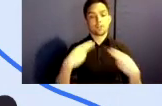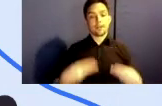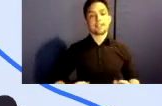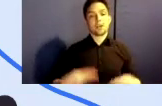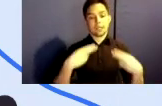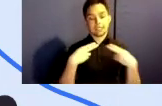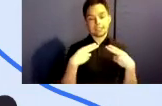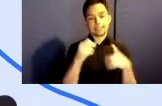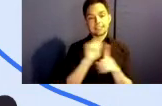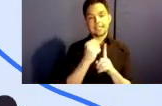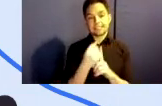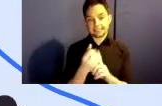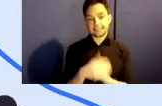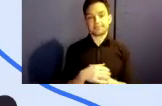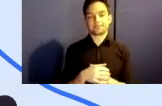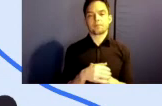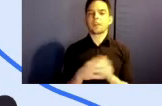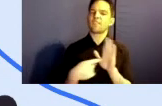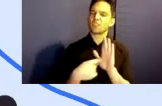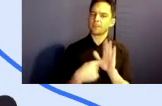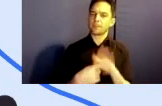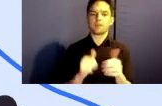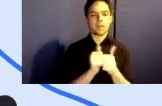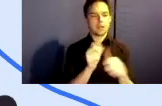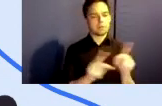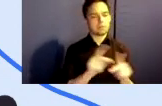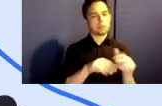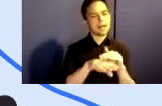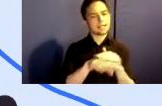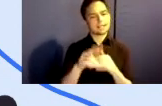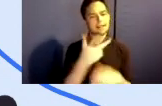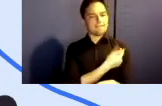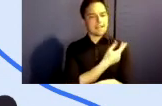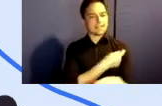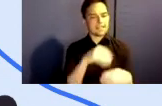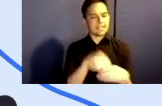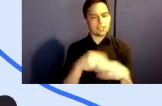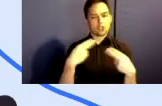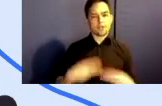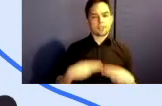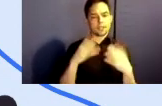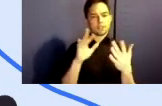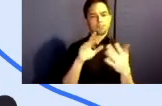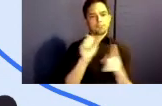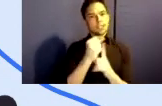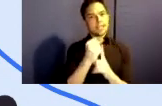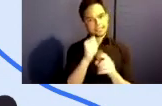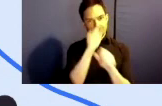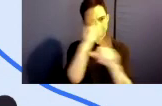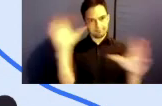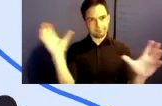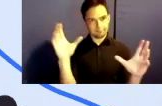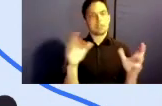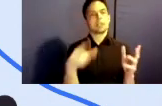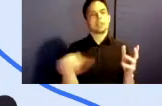settings. For example, how do people access vaccines in a humanitarian context? Do they need to have